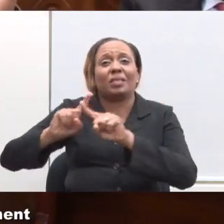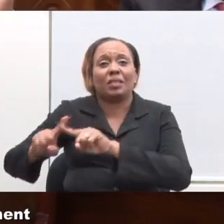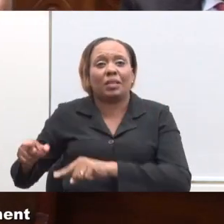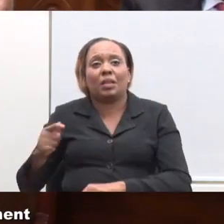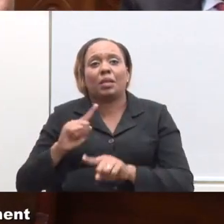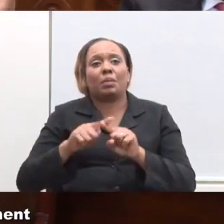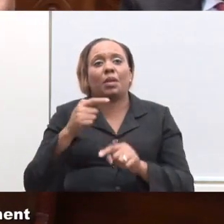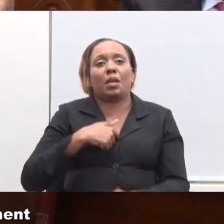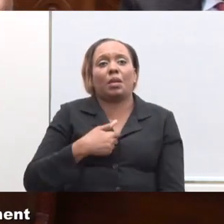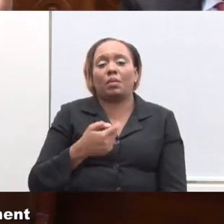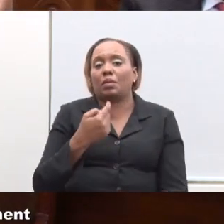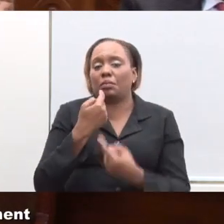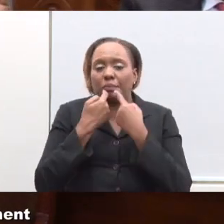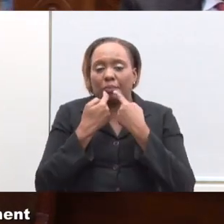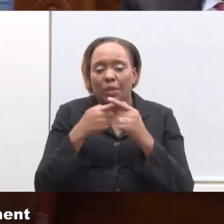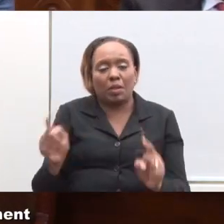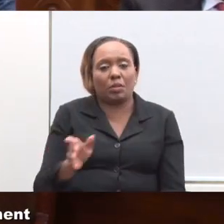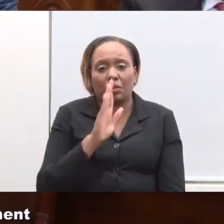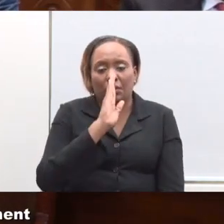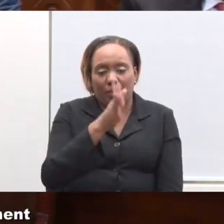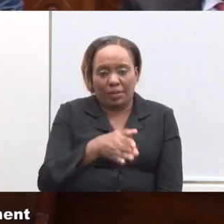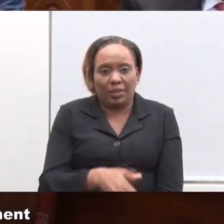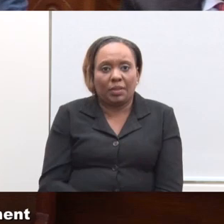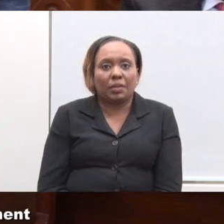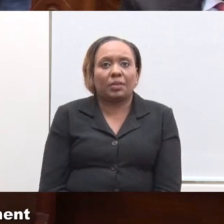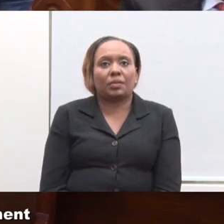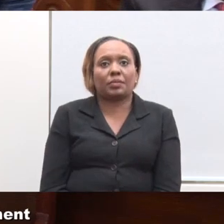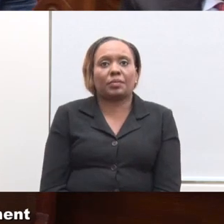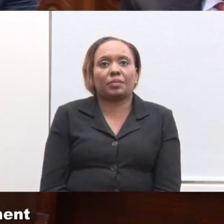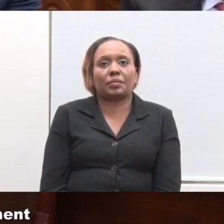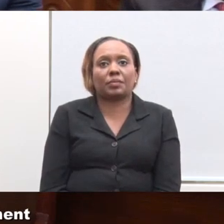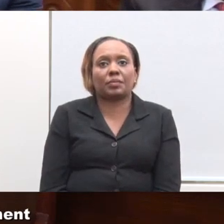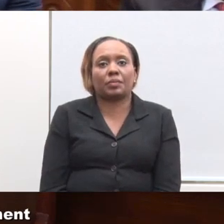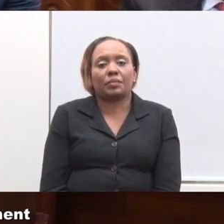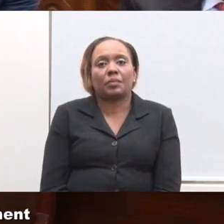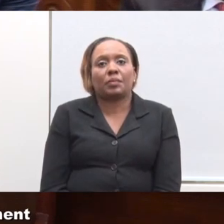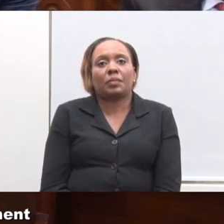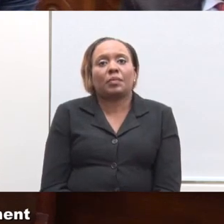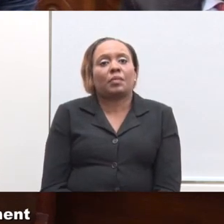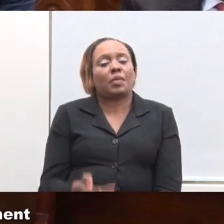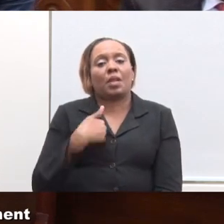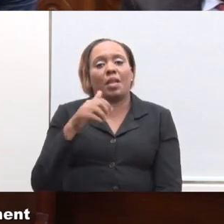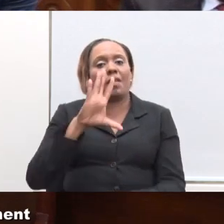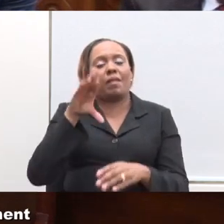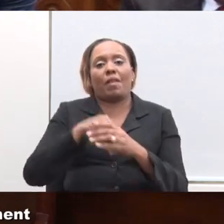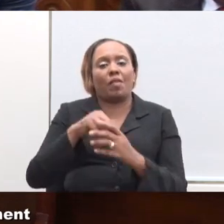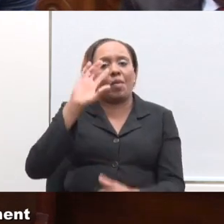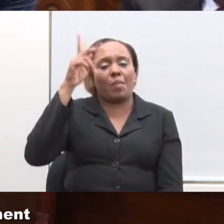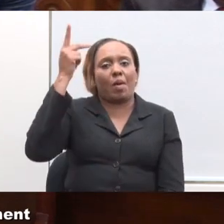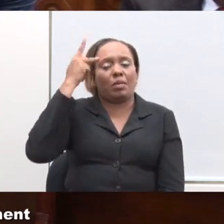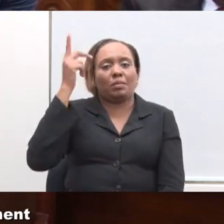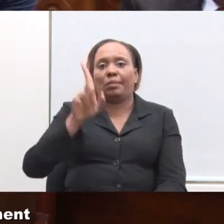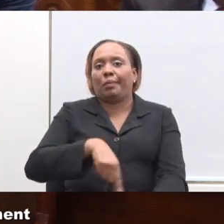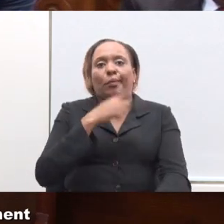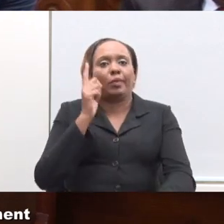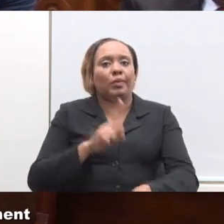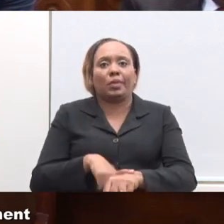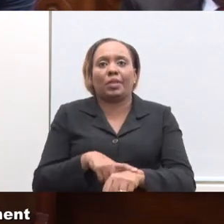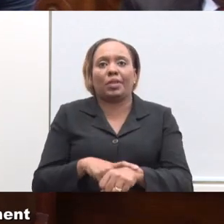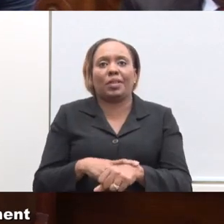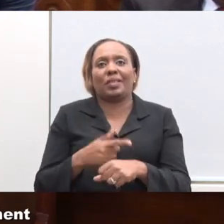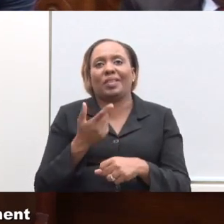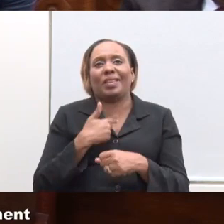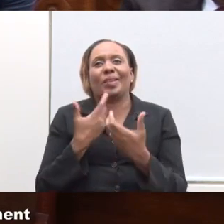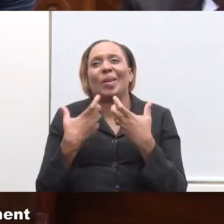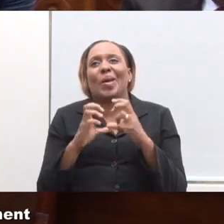direct from me. Because I believe that I have been in public life too long to be doing contortions and